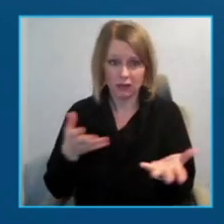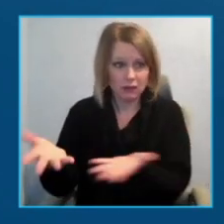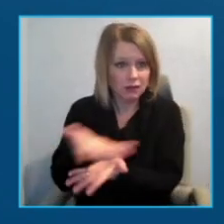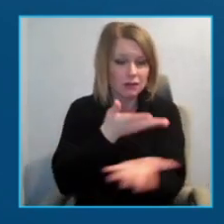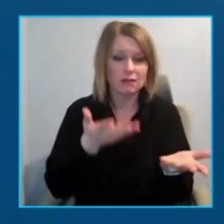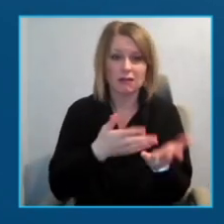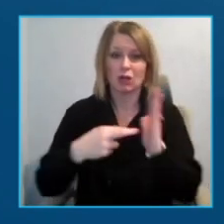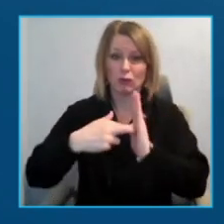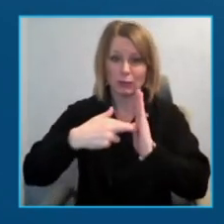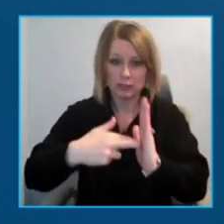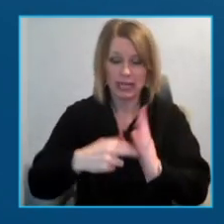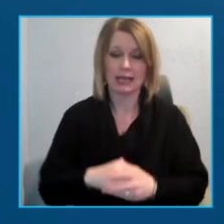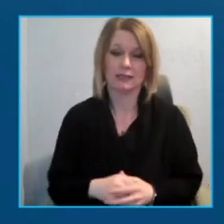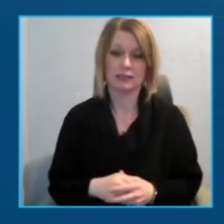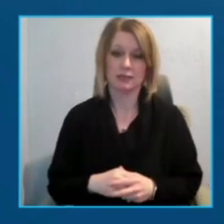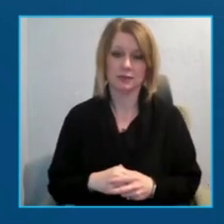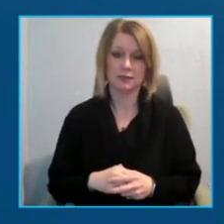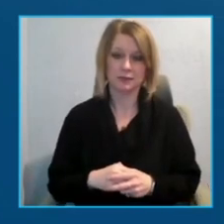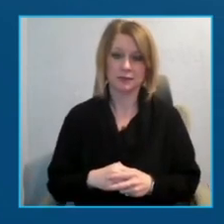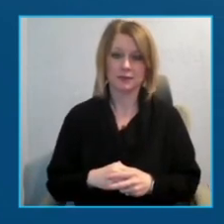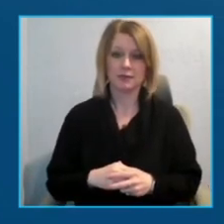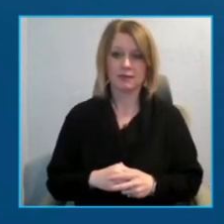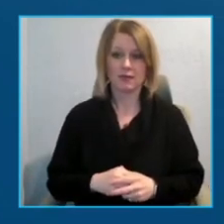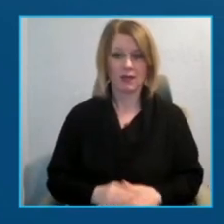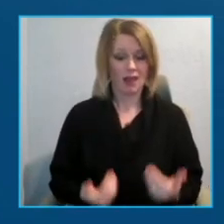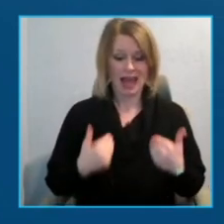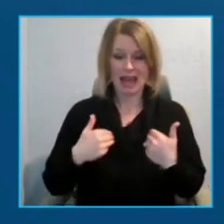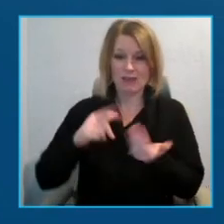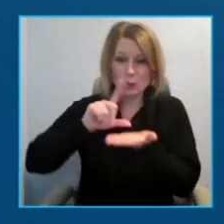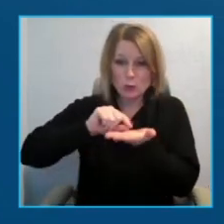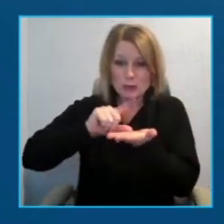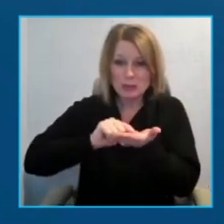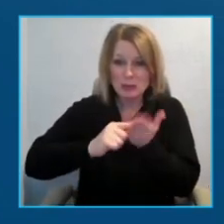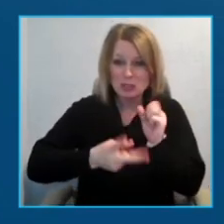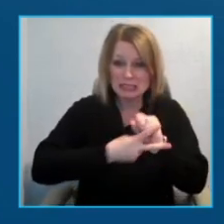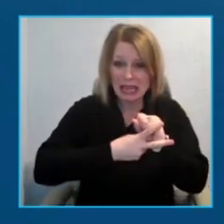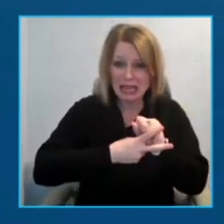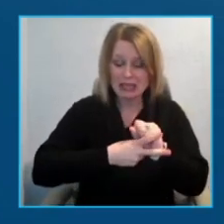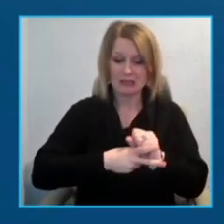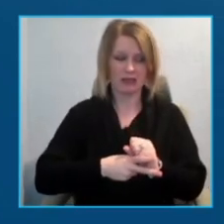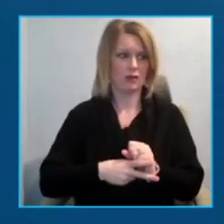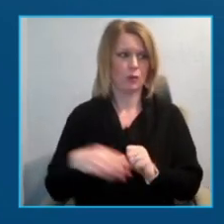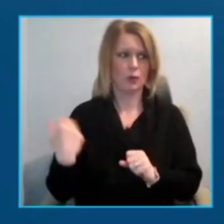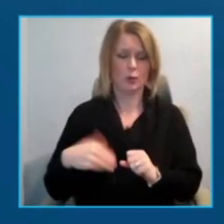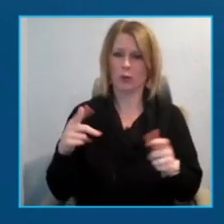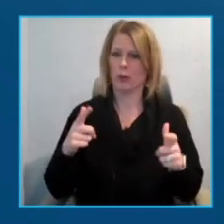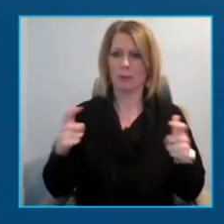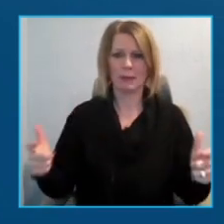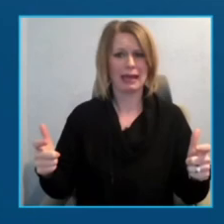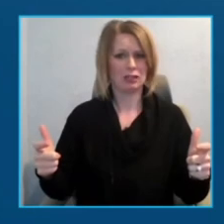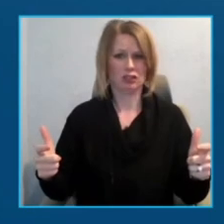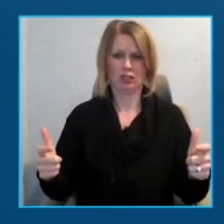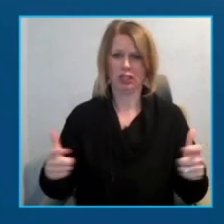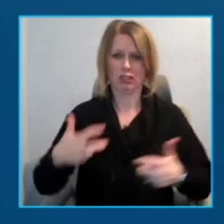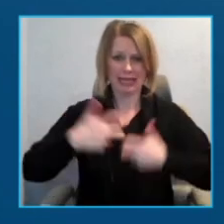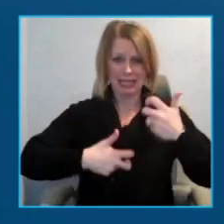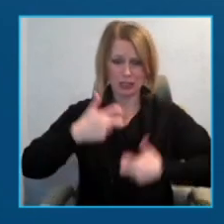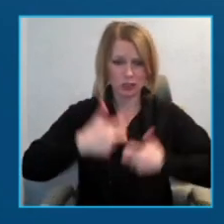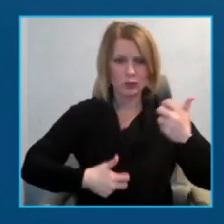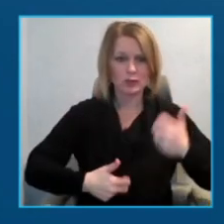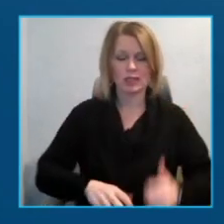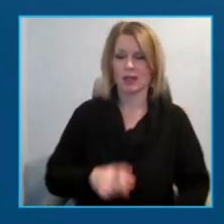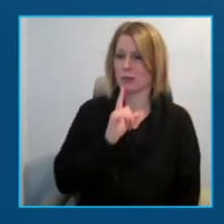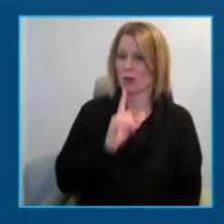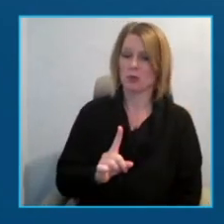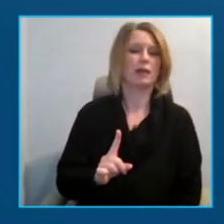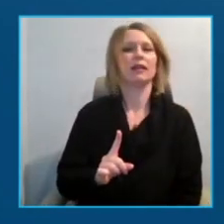in disarray. We had some major issues, and I'm so grateful to my friend Donna Brazil, who had stepped